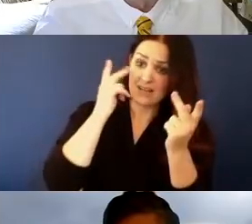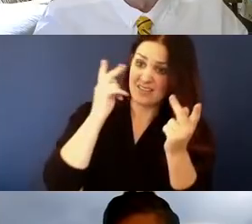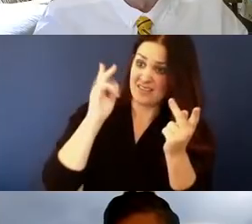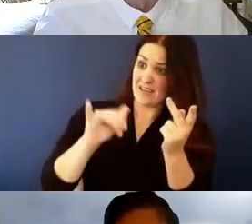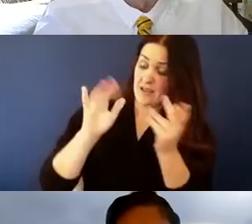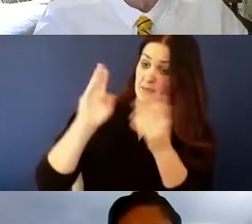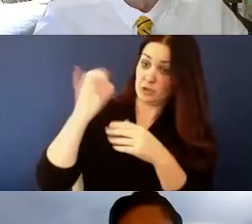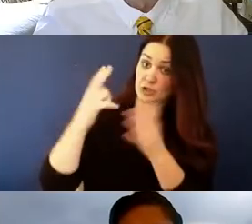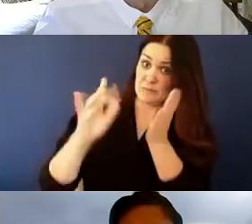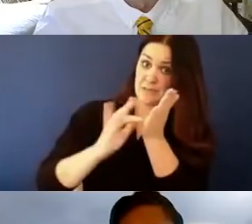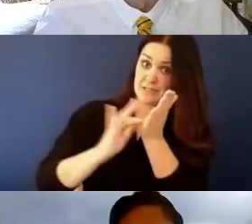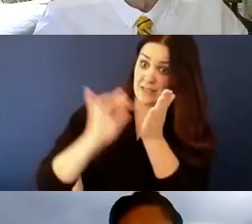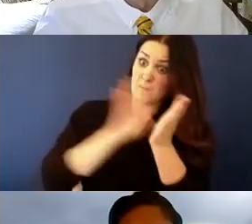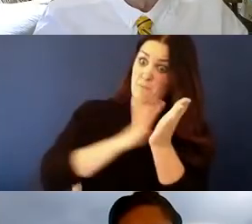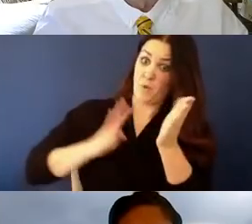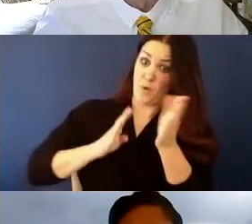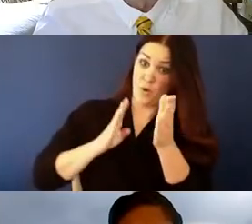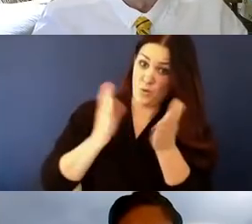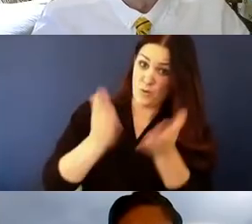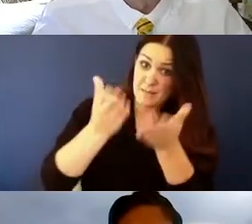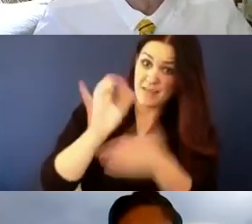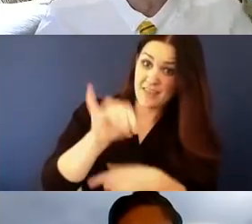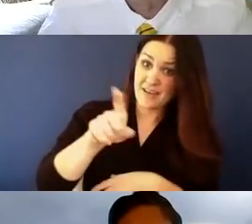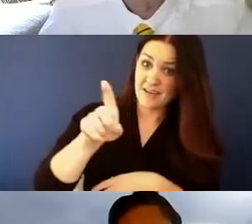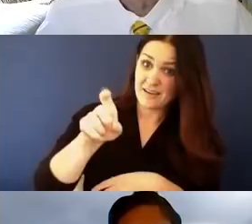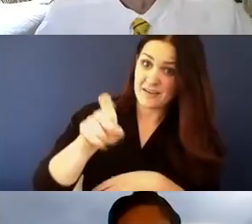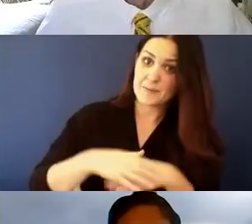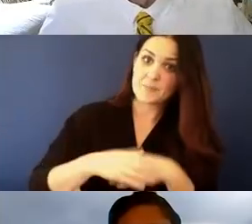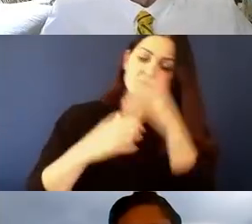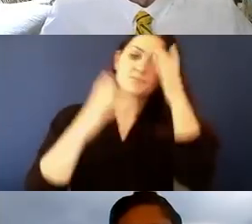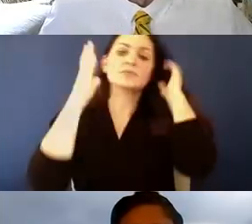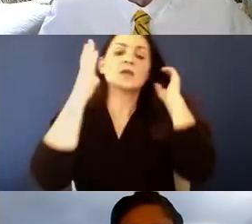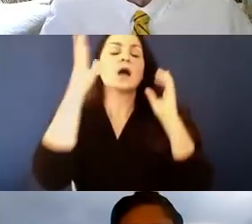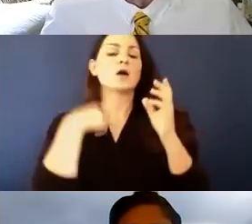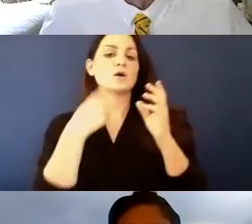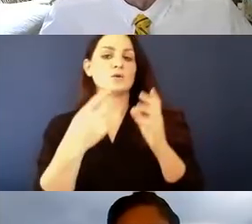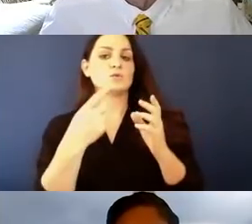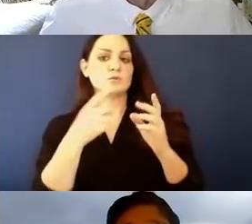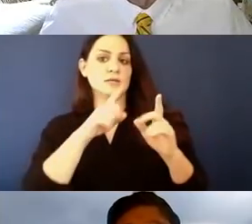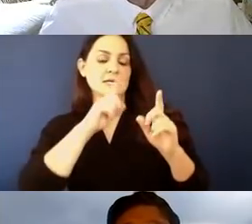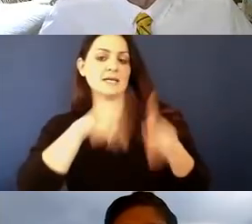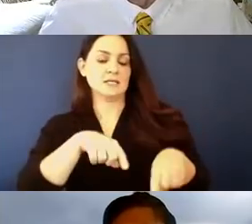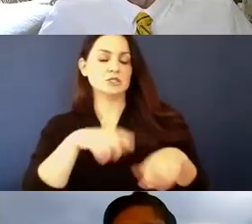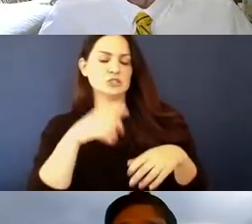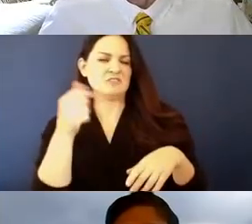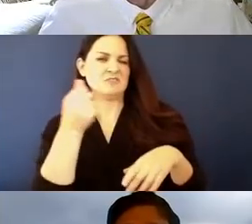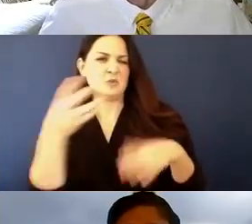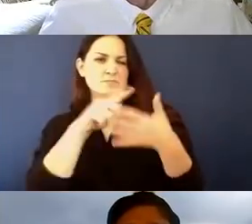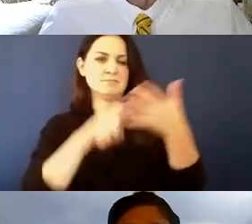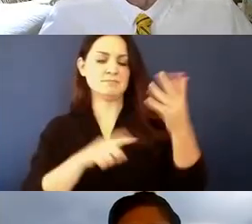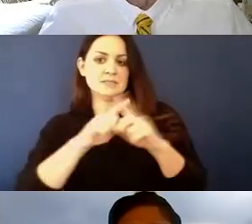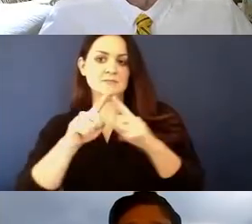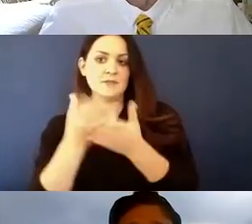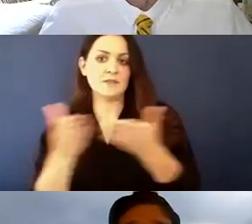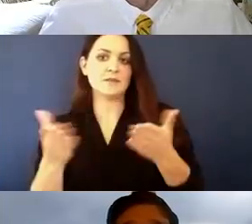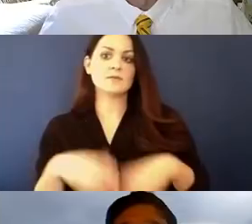Board? So I'll answer that question in multiple parts. First, I'll give the direct answer. We actually did not pursue